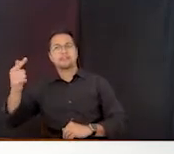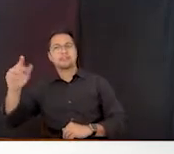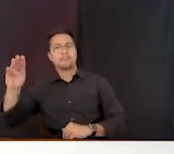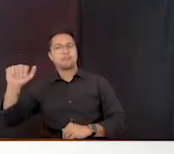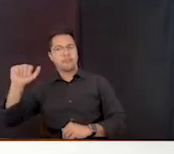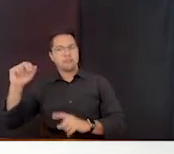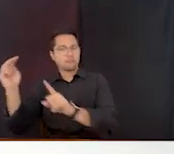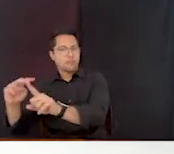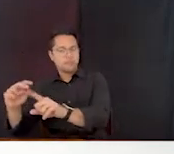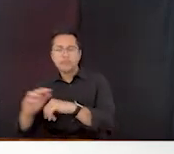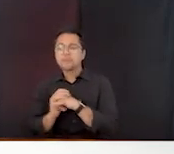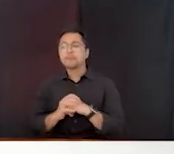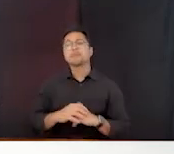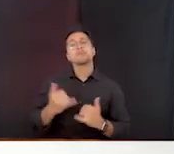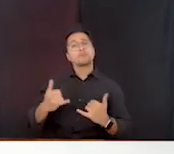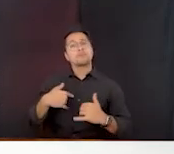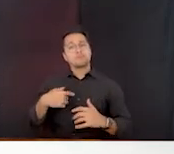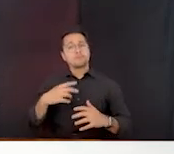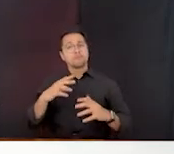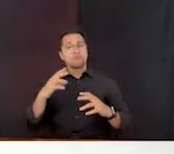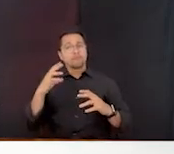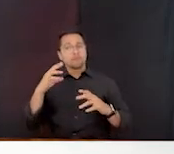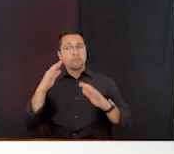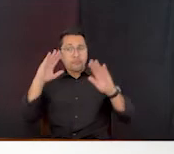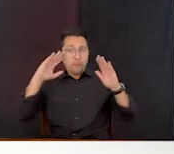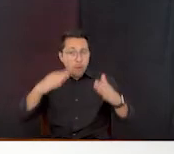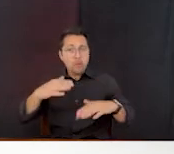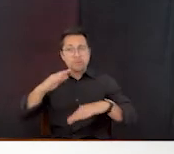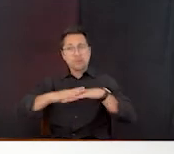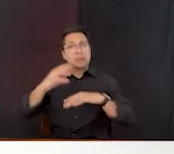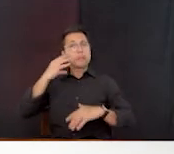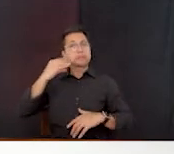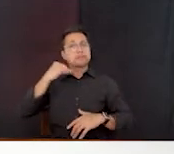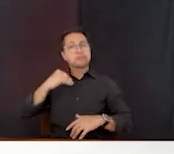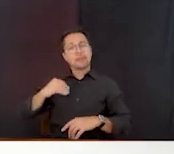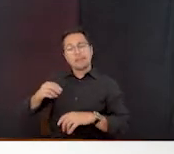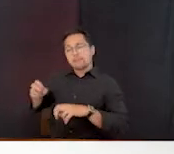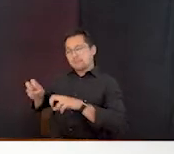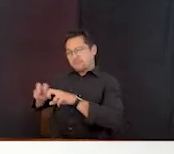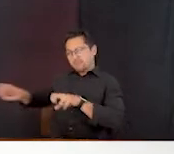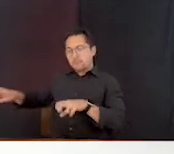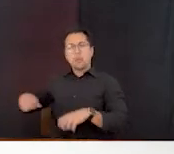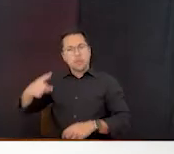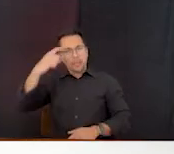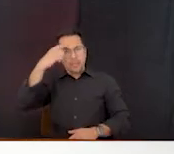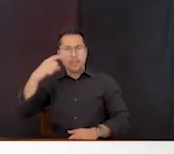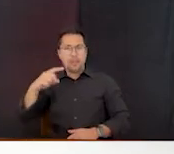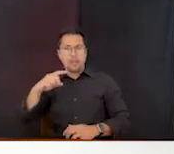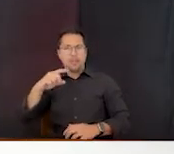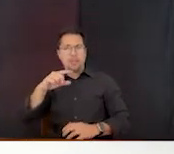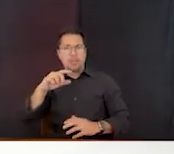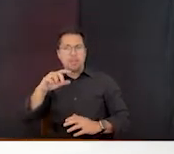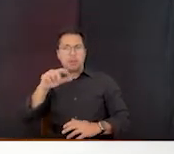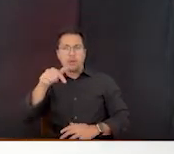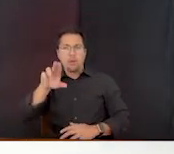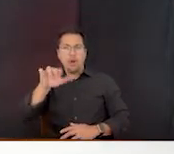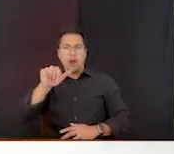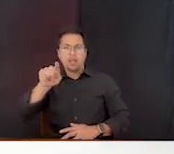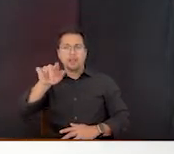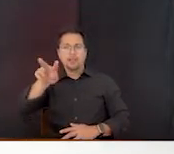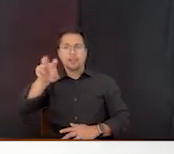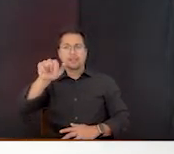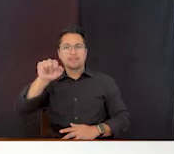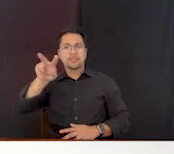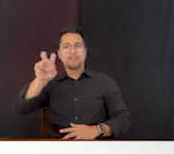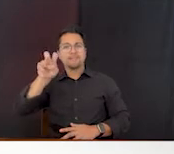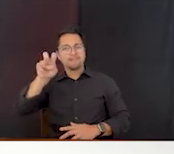And so we overall found more evidence for the adaptive perspective than for the disability stigma perspective. And